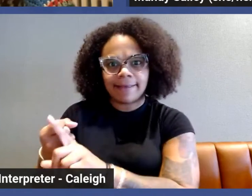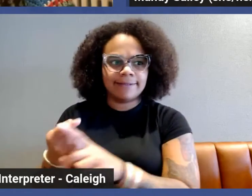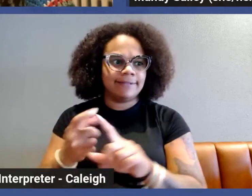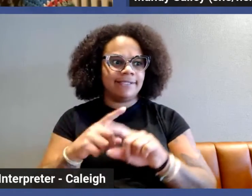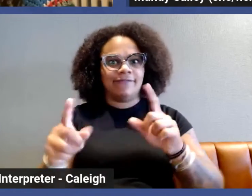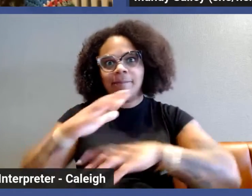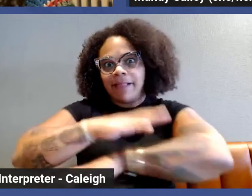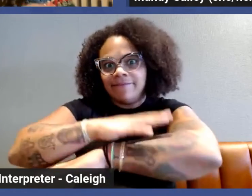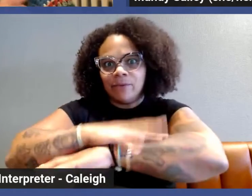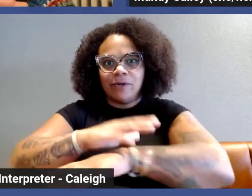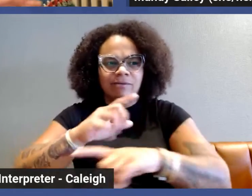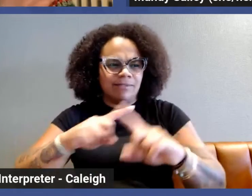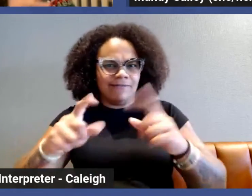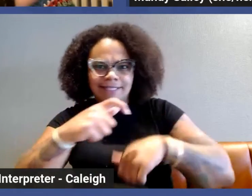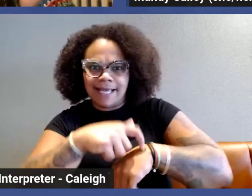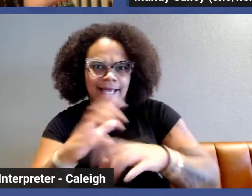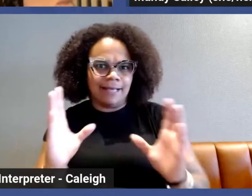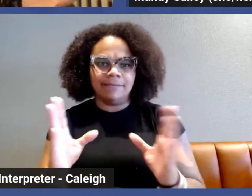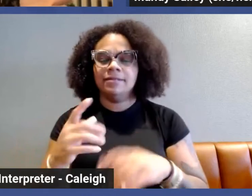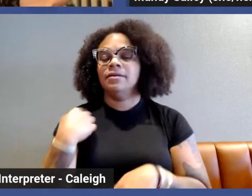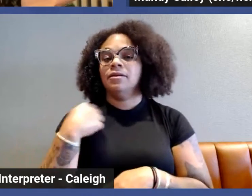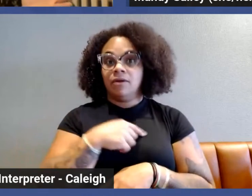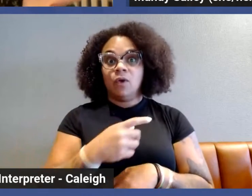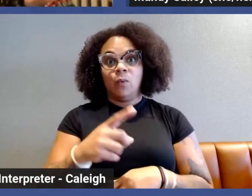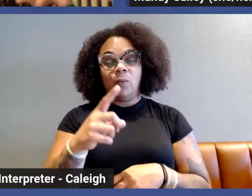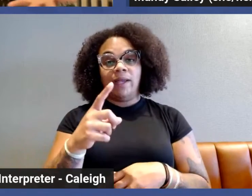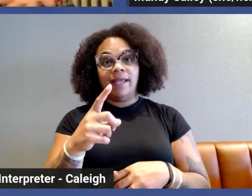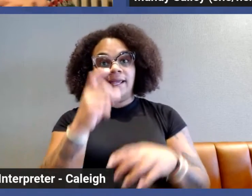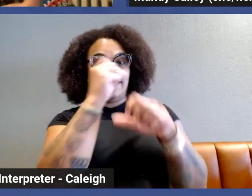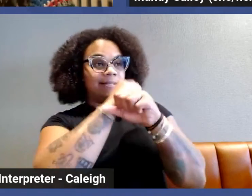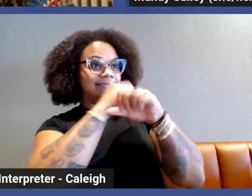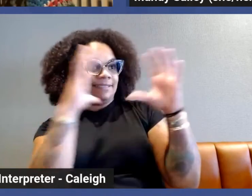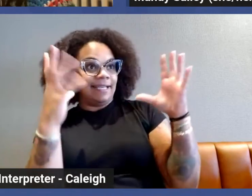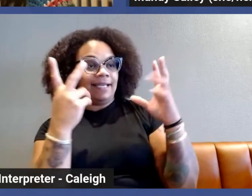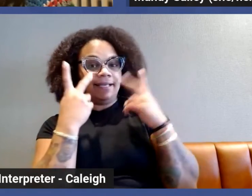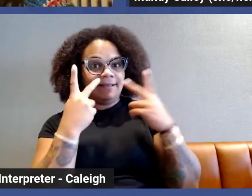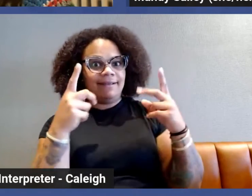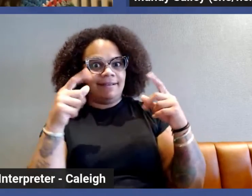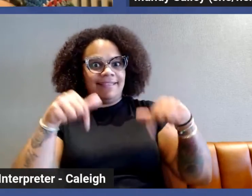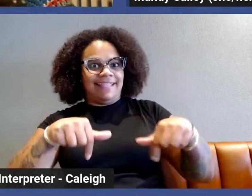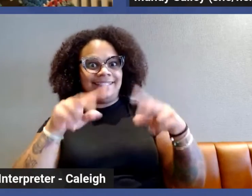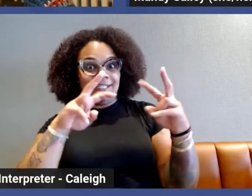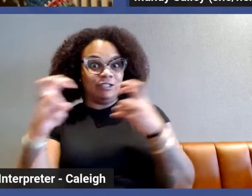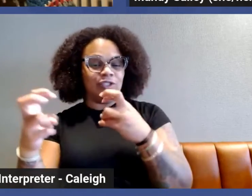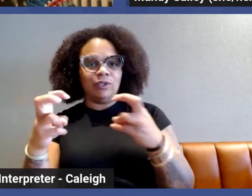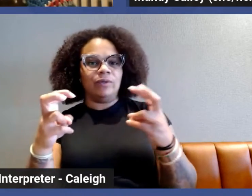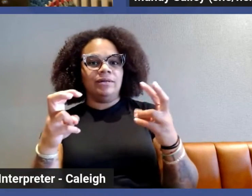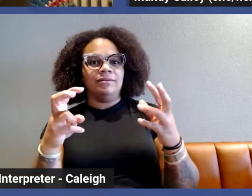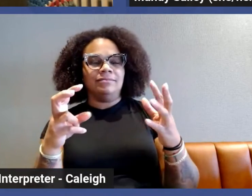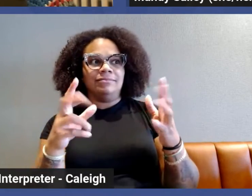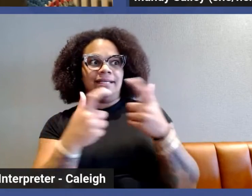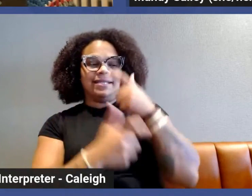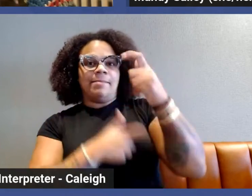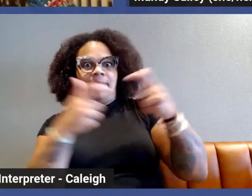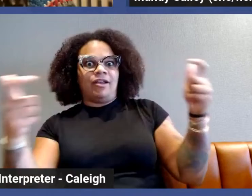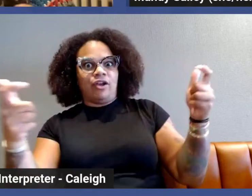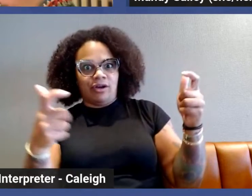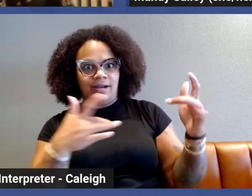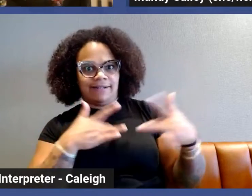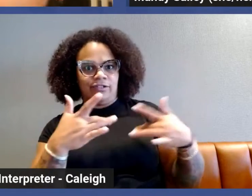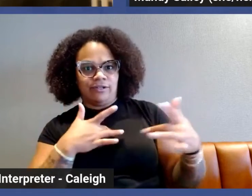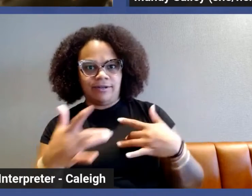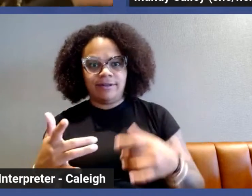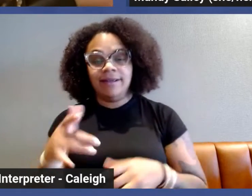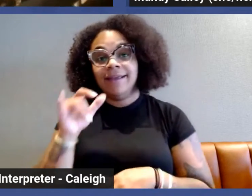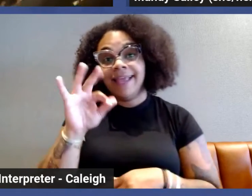different moments, because we see this as part of a greater network of concern, right? And so even if someone doesn't care about Reddit per se, or doesn't